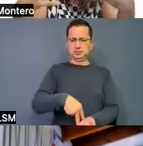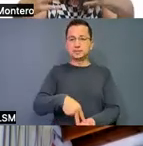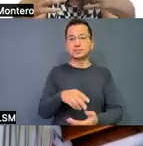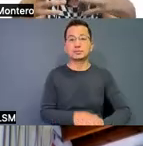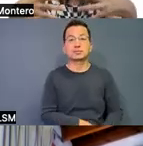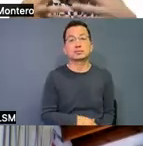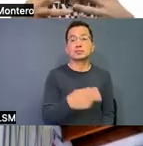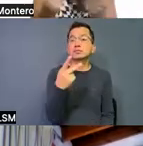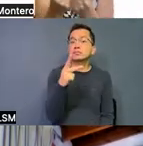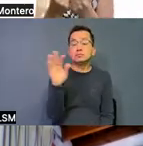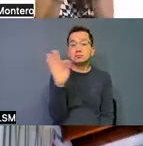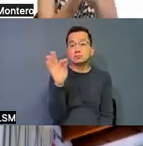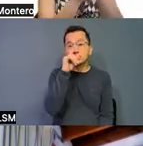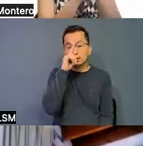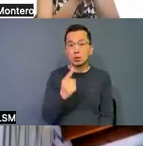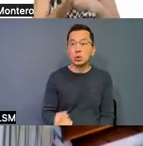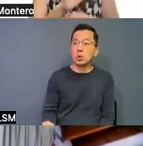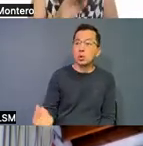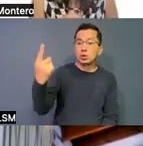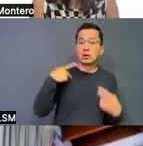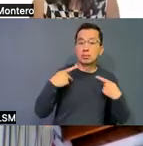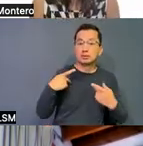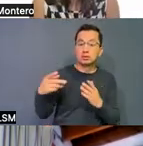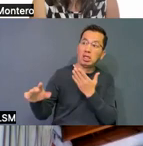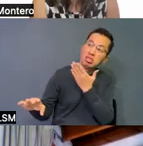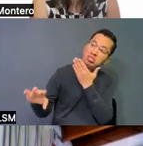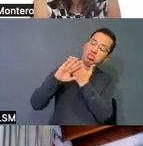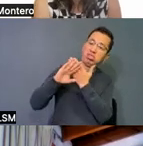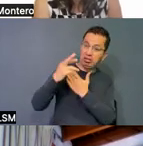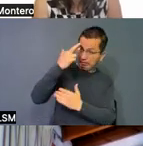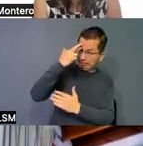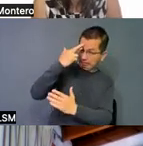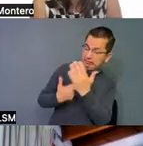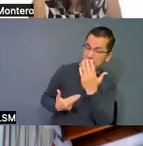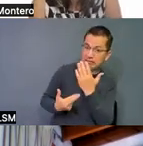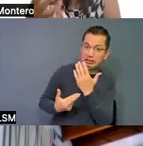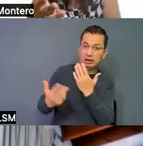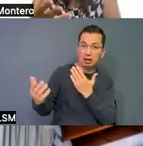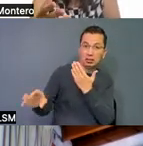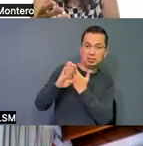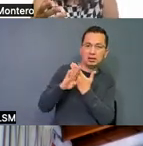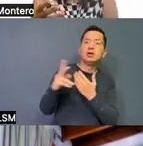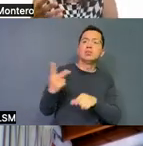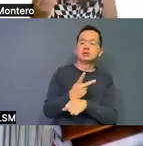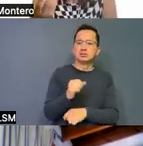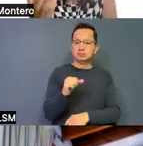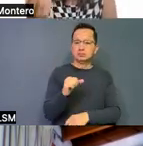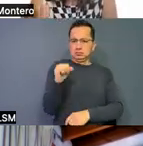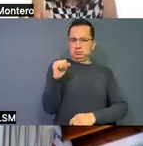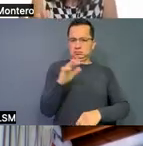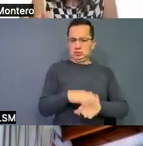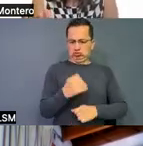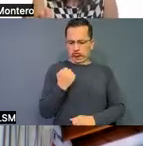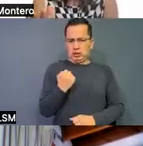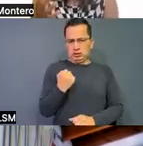become very, very tight so that you don't feel the impact of the punch that I could give you. But the problem